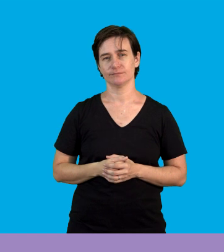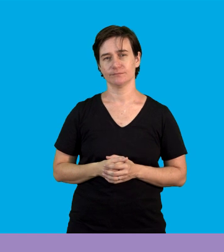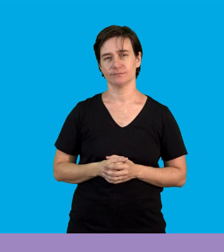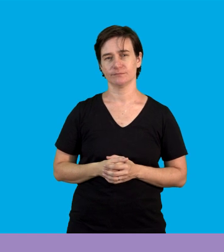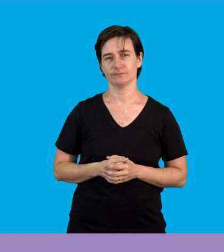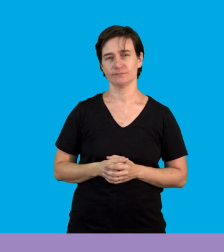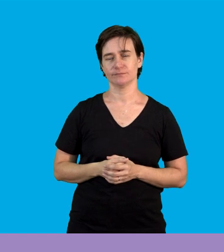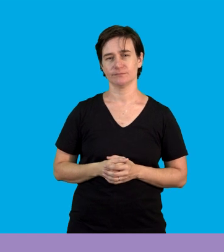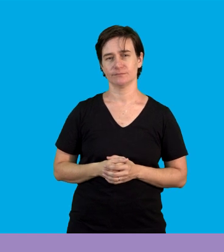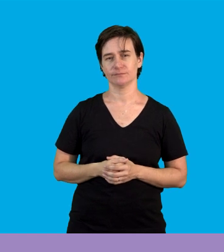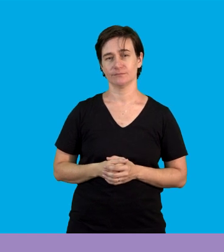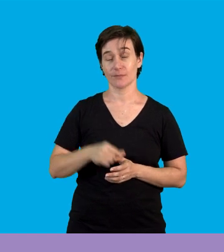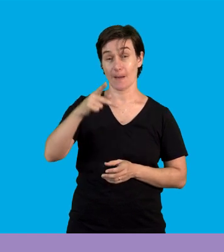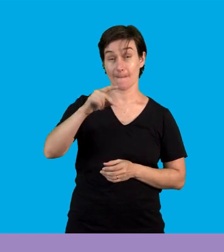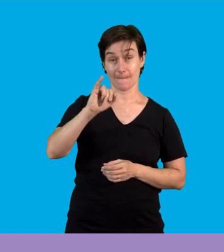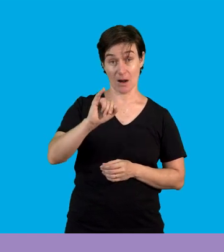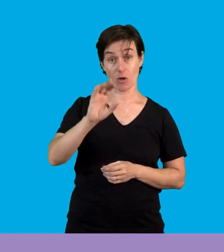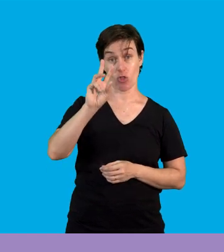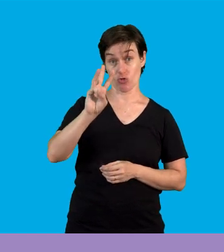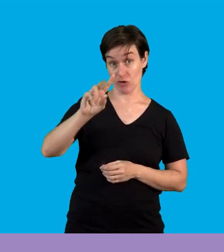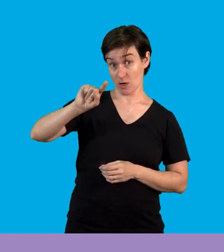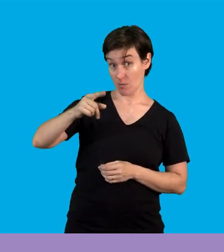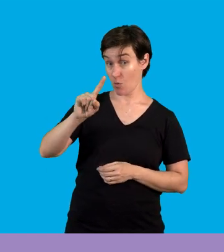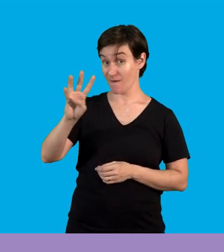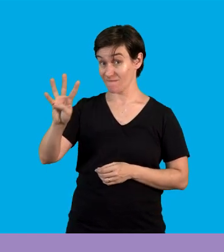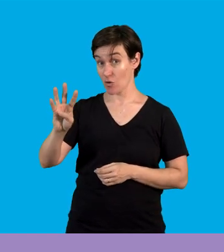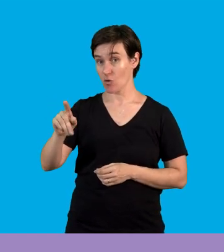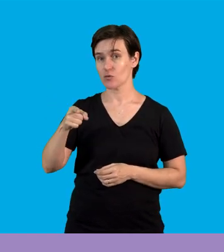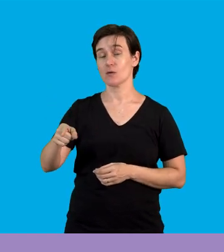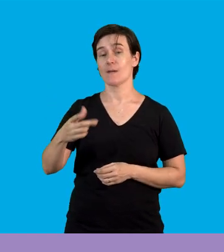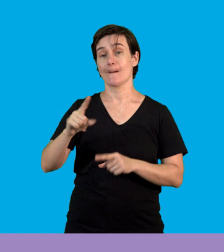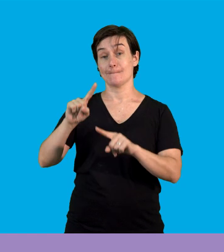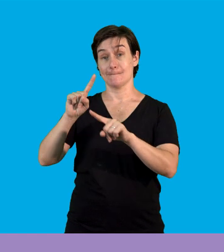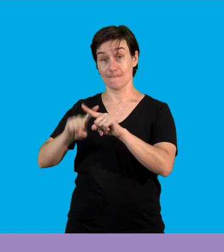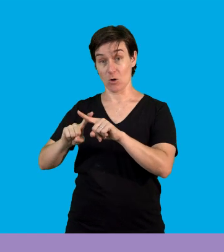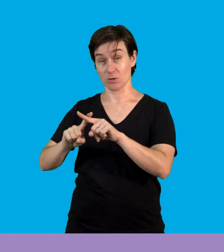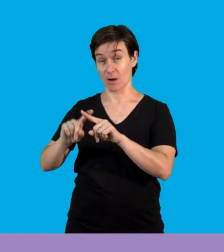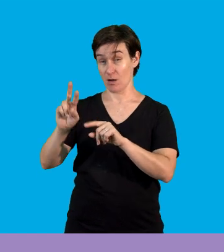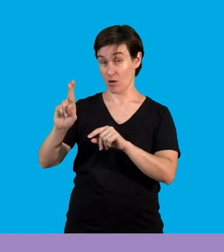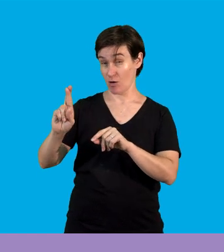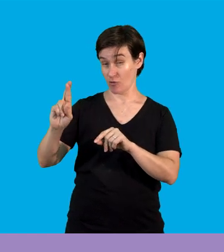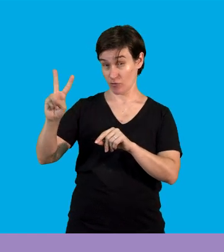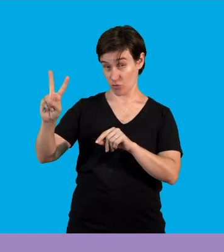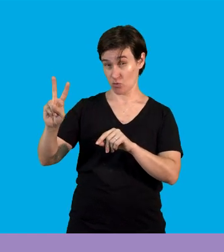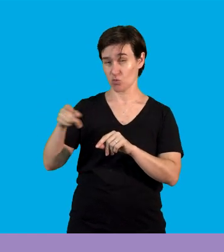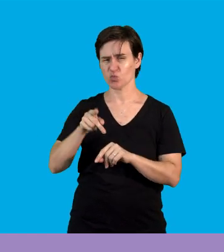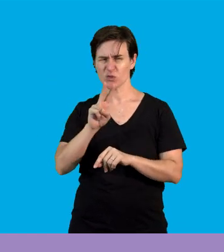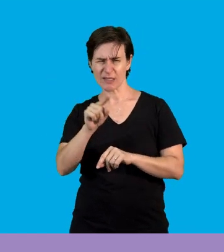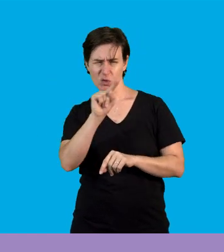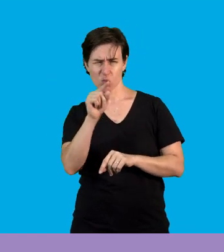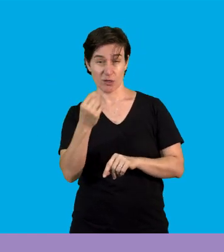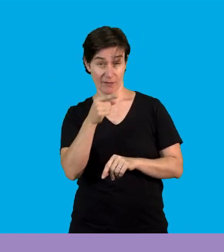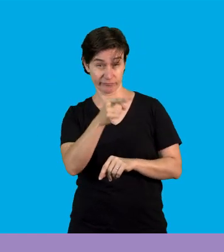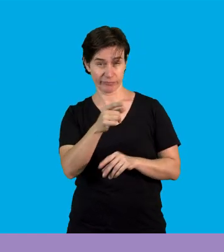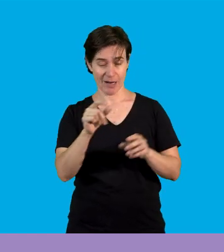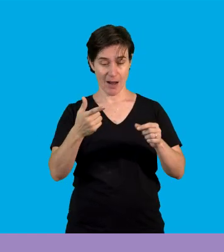we are going to say it is pi, which is 3,14, and we are going to multiply this by the radius. Now, in our question,